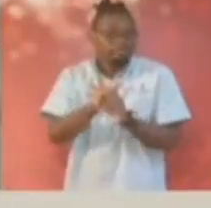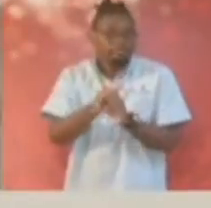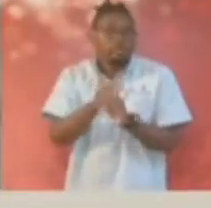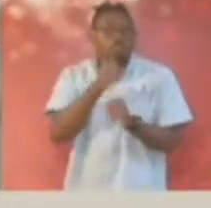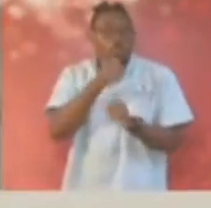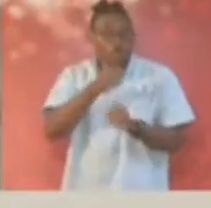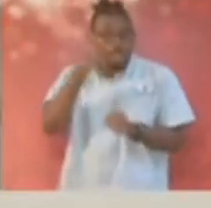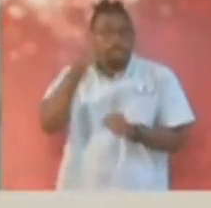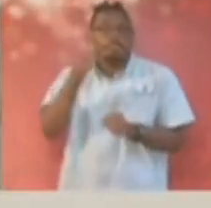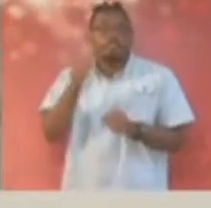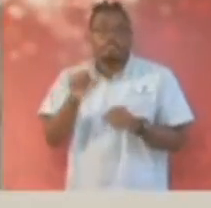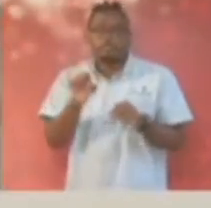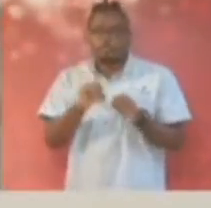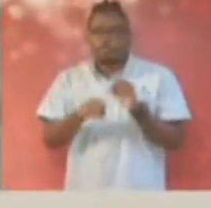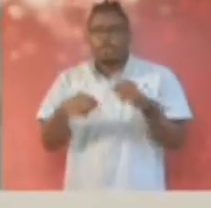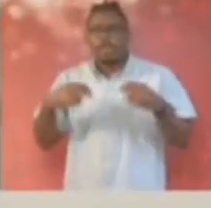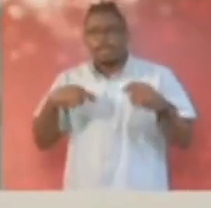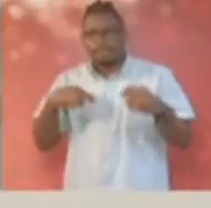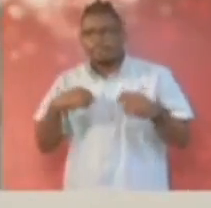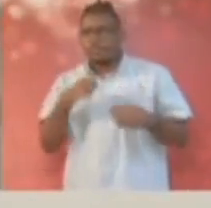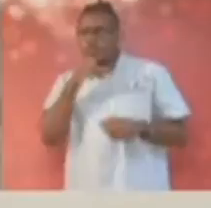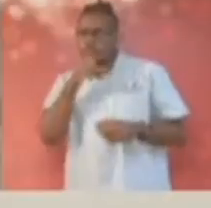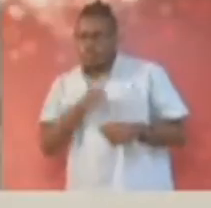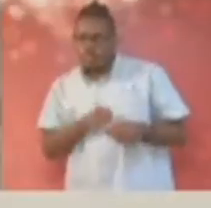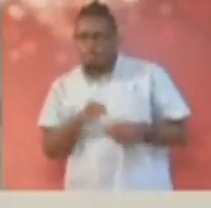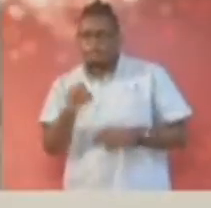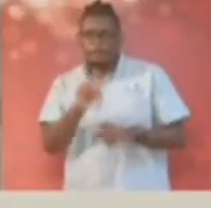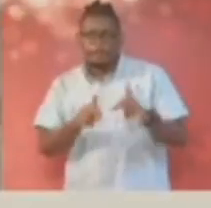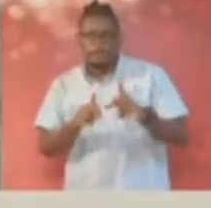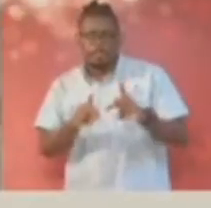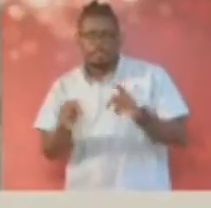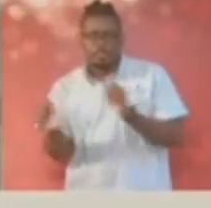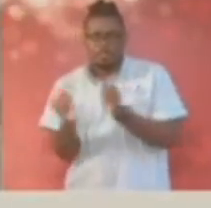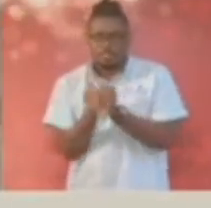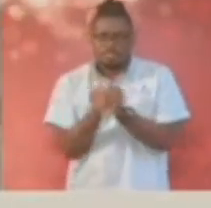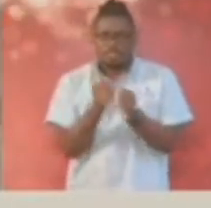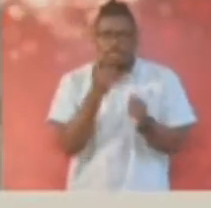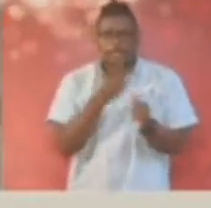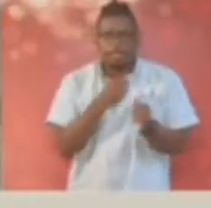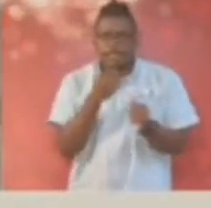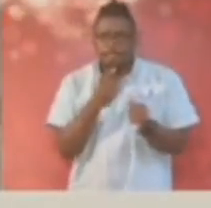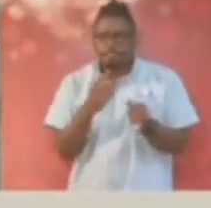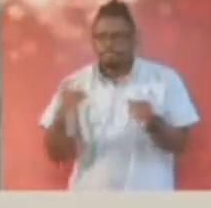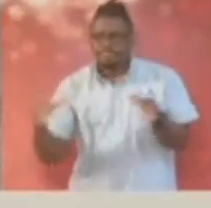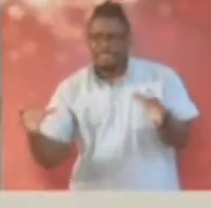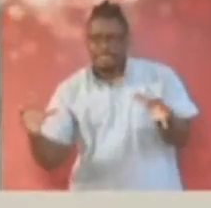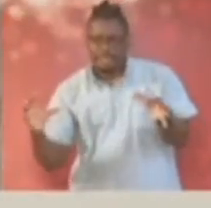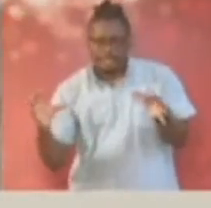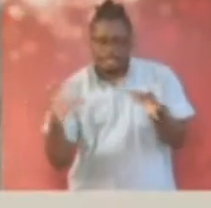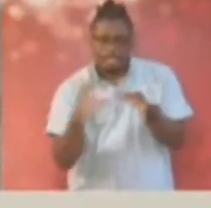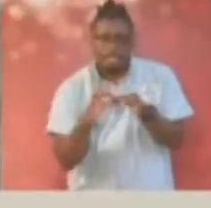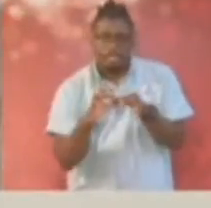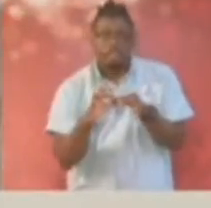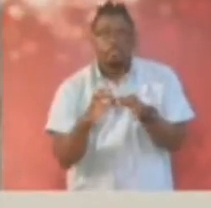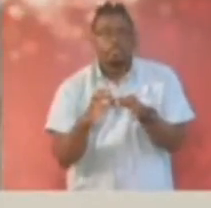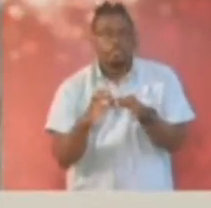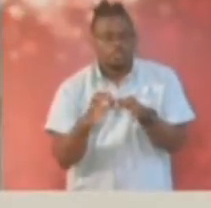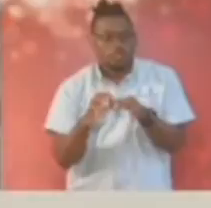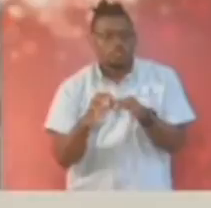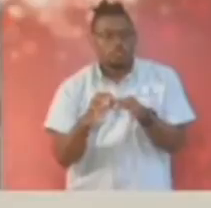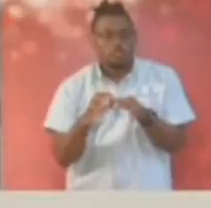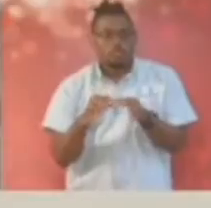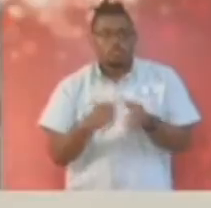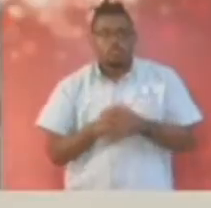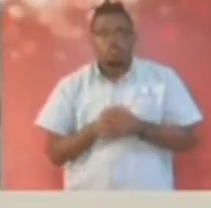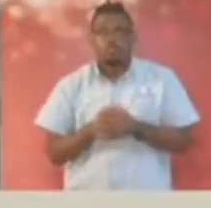got diabetes, affected with diabetes, and well, we dealt with hypertension recently. But diabetes, so you